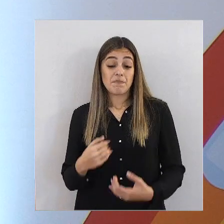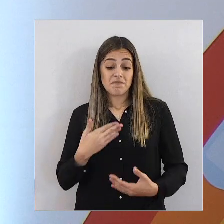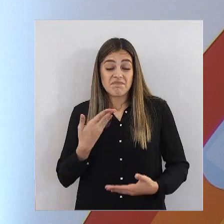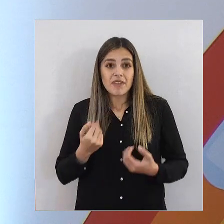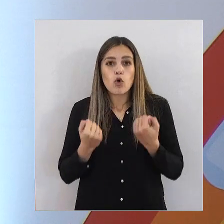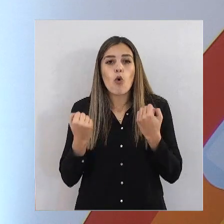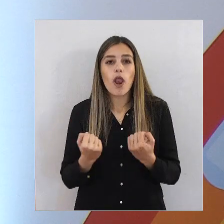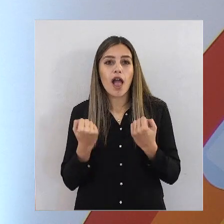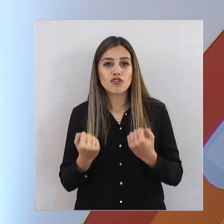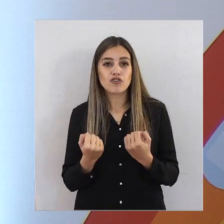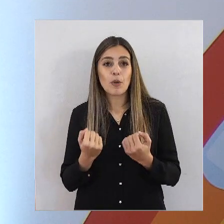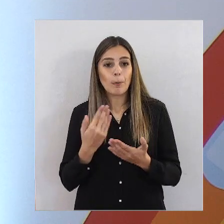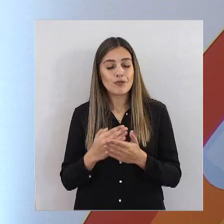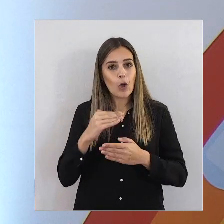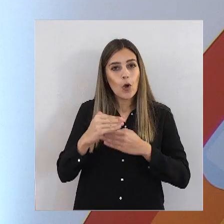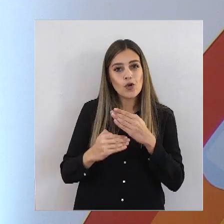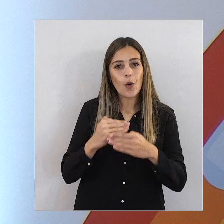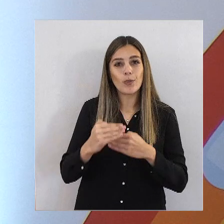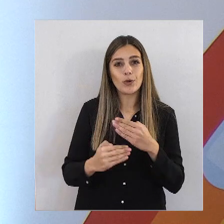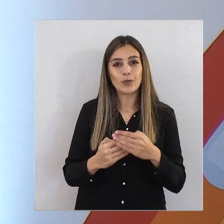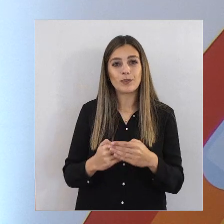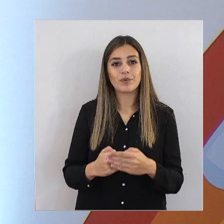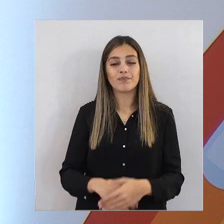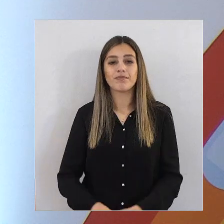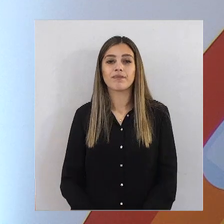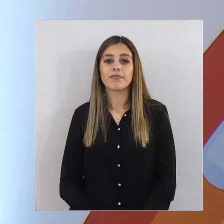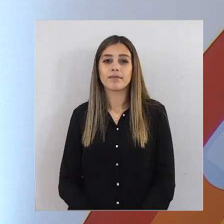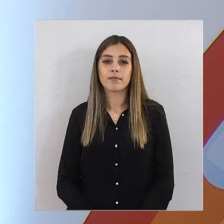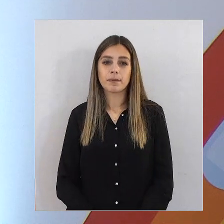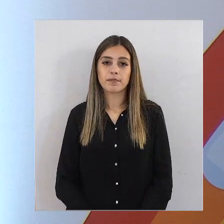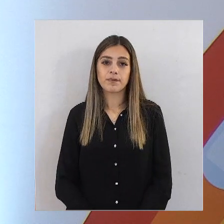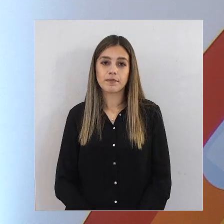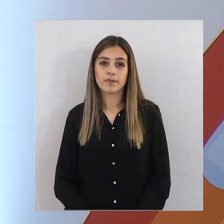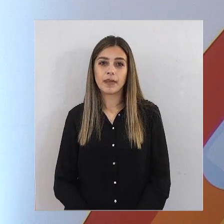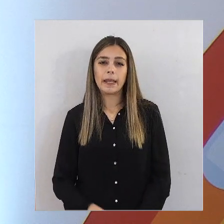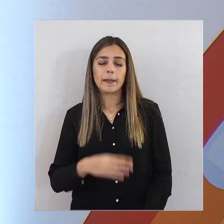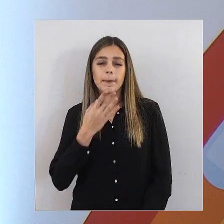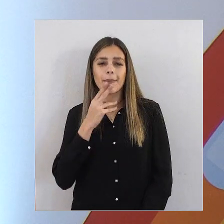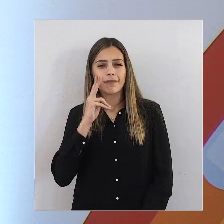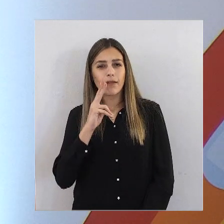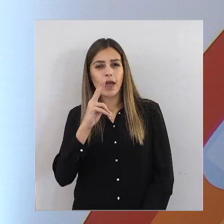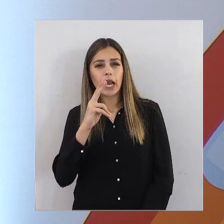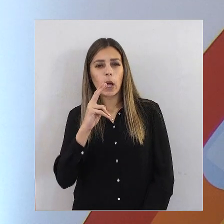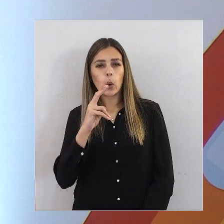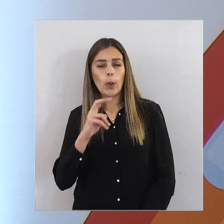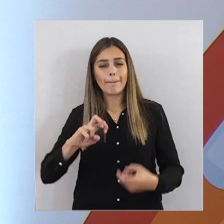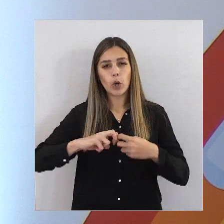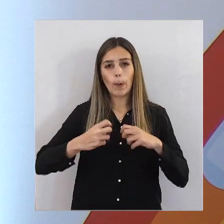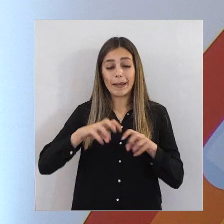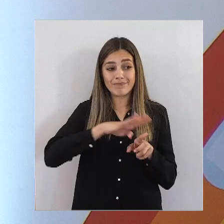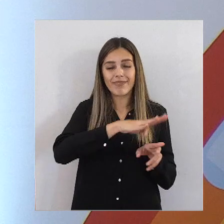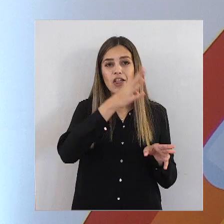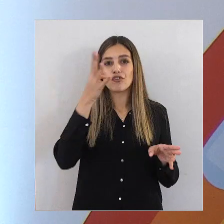same time, this thirst for knowledge on LGBTIQ issues also points out the lack of it, especially